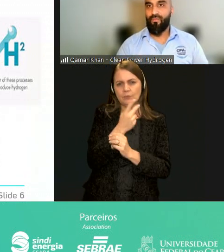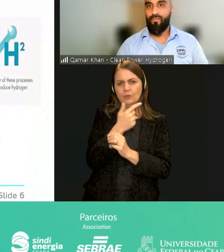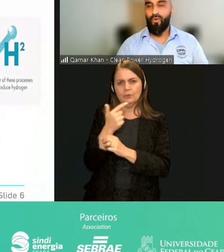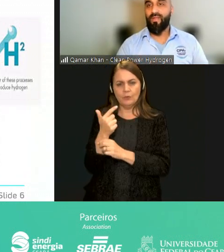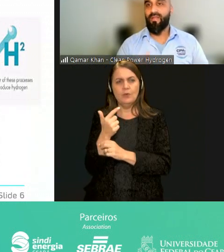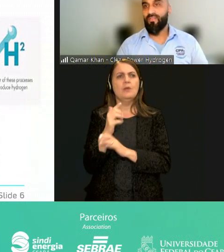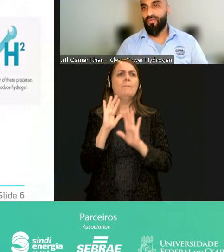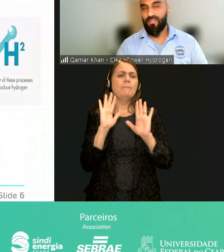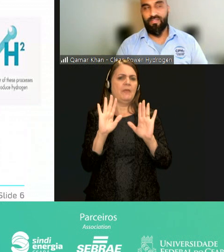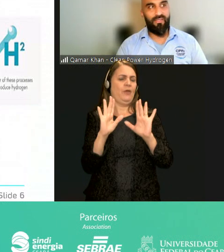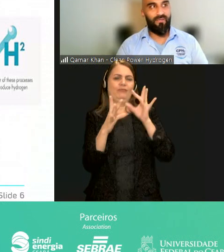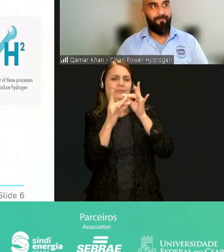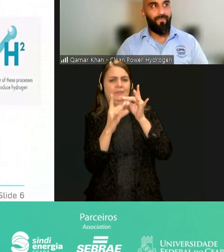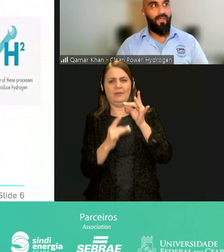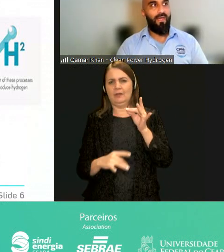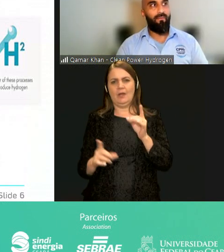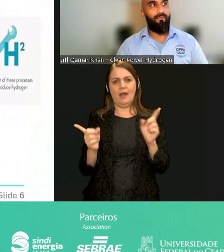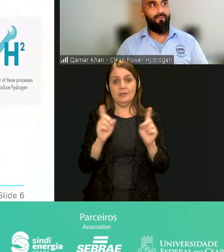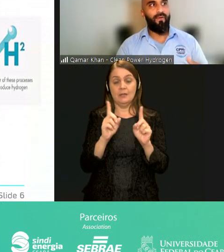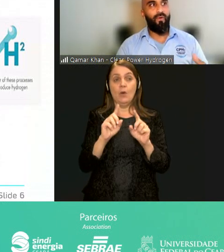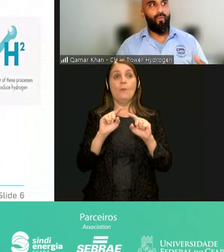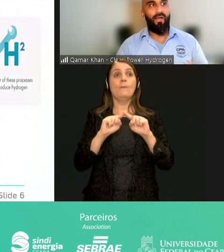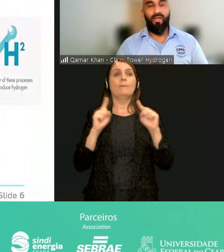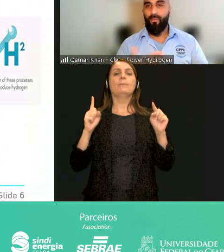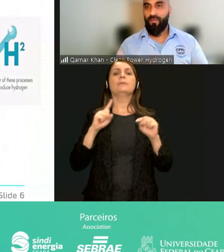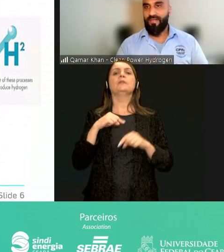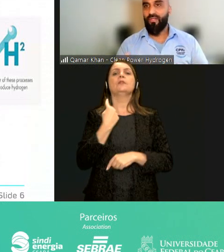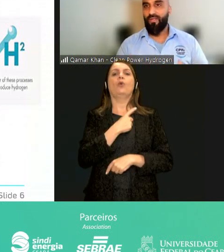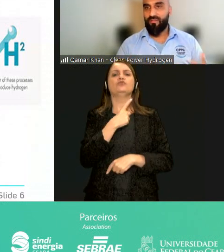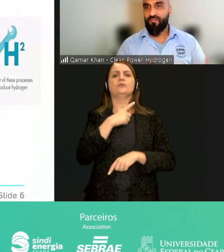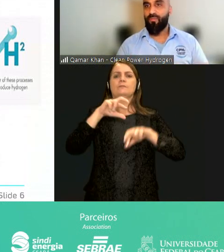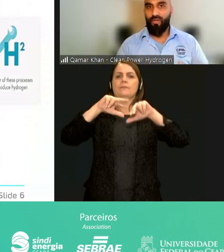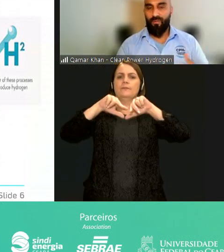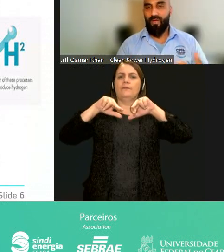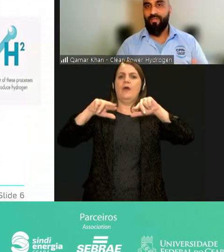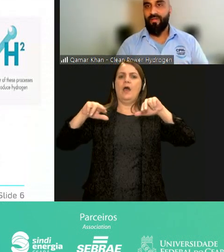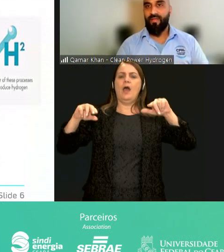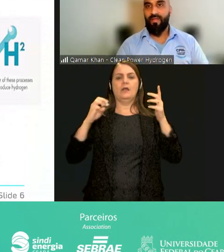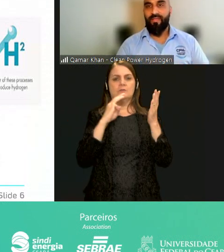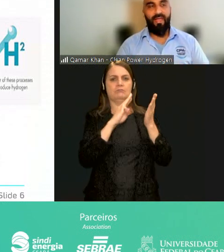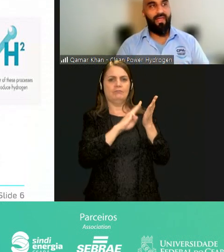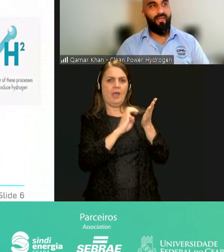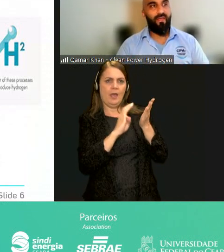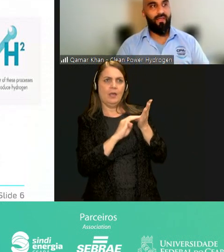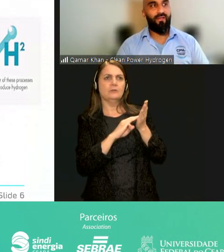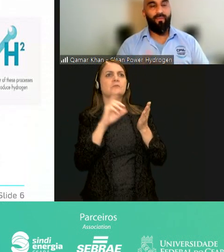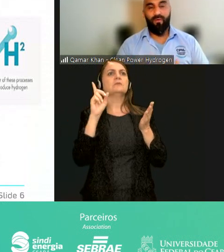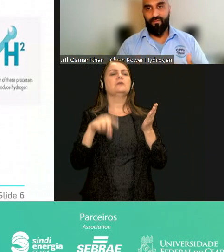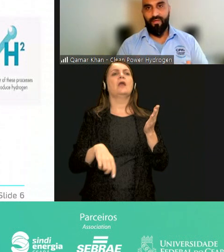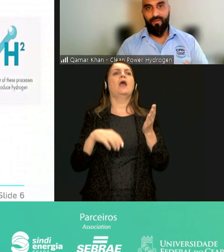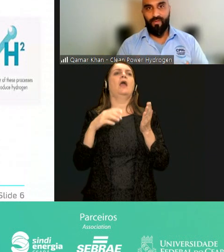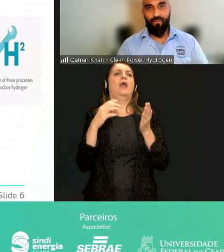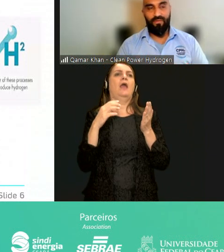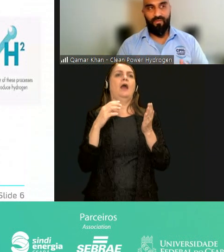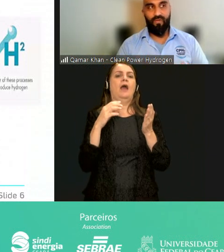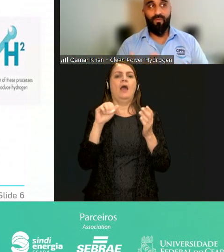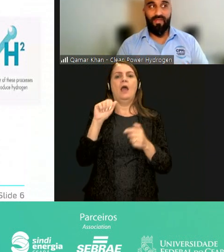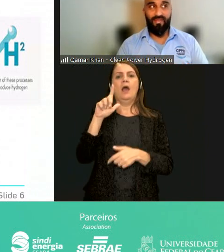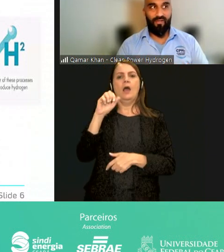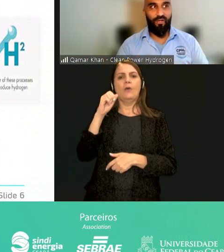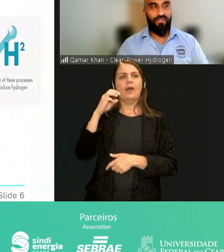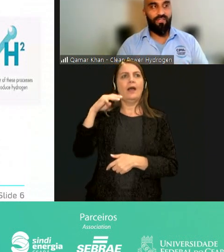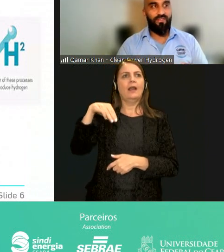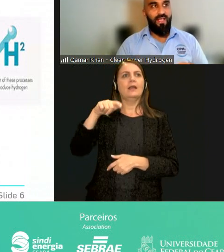methane reforming, and electrolysis. A couple of technologies have spoken about a couple of companies have spoken